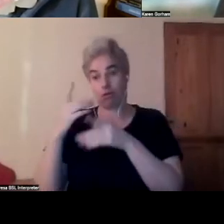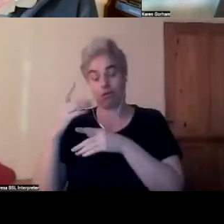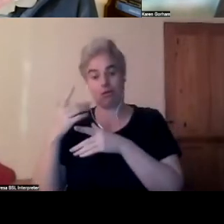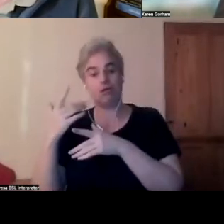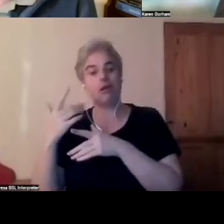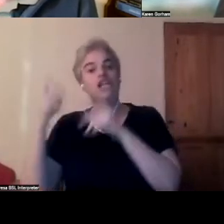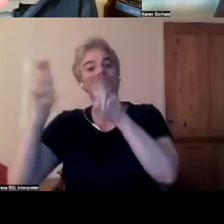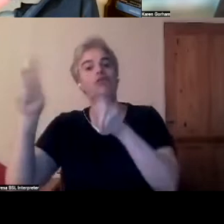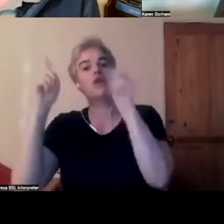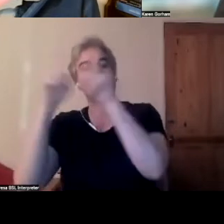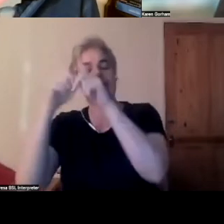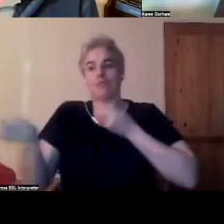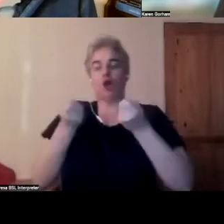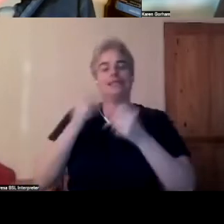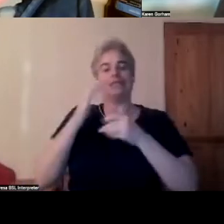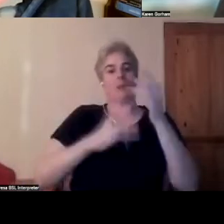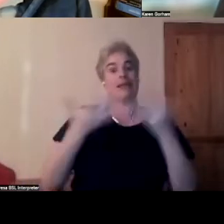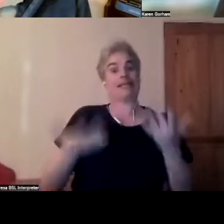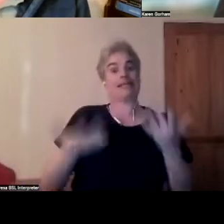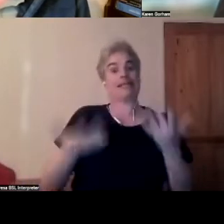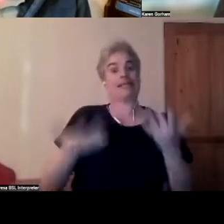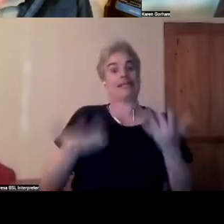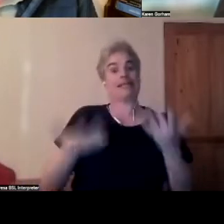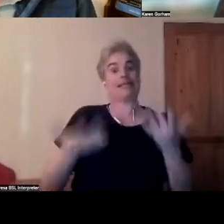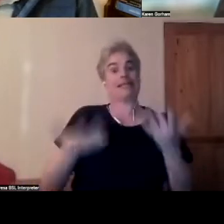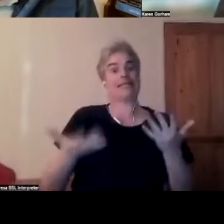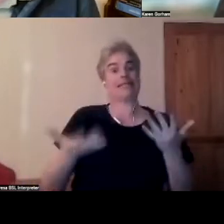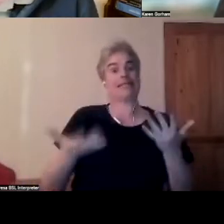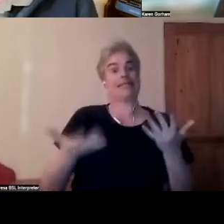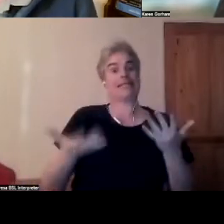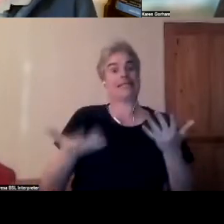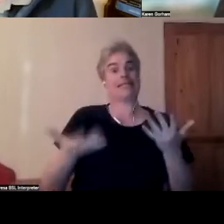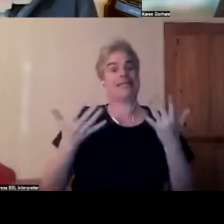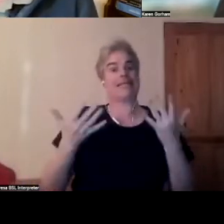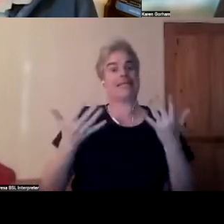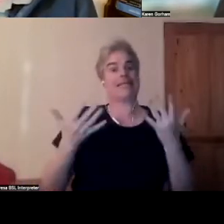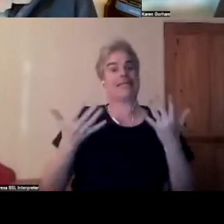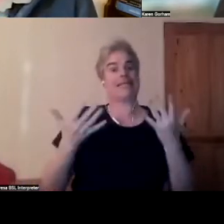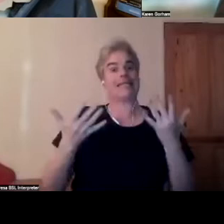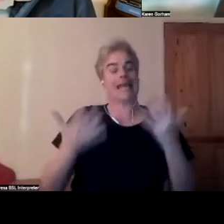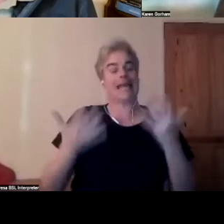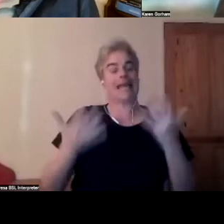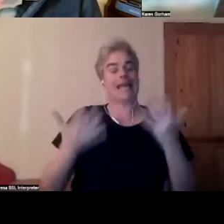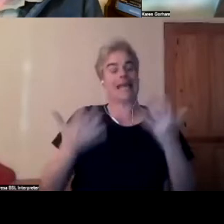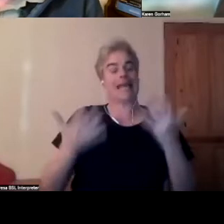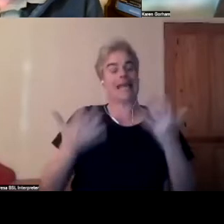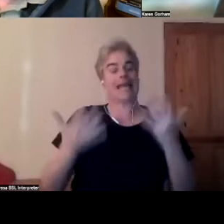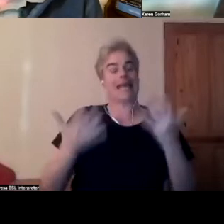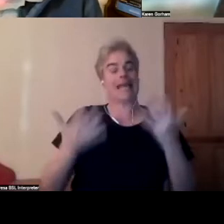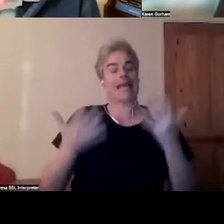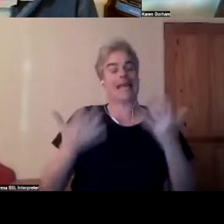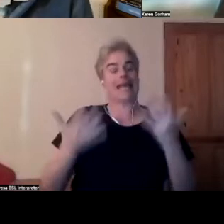webinar today. And it's will be a delight in a moment to properly welcome